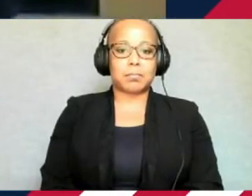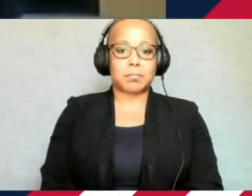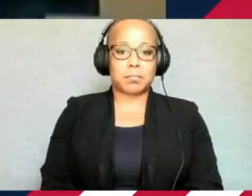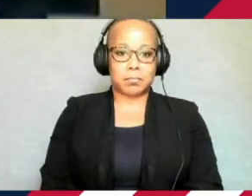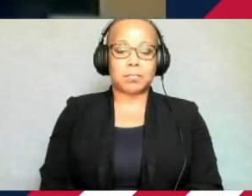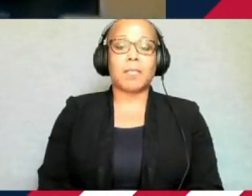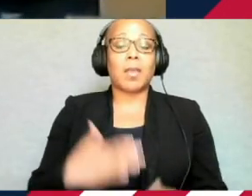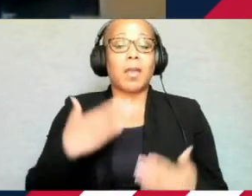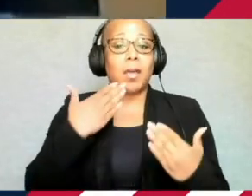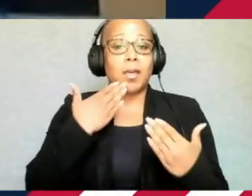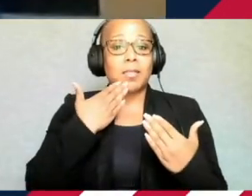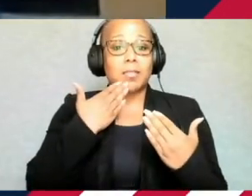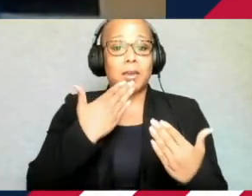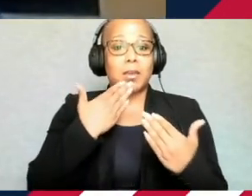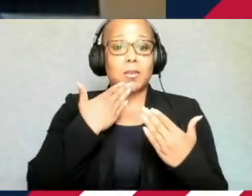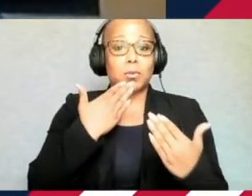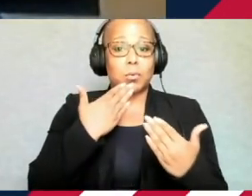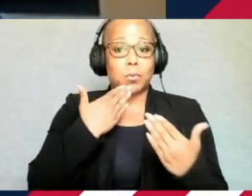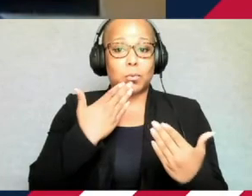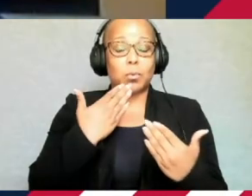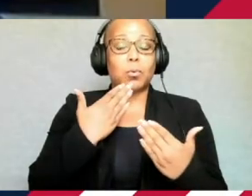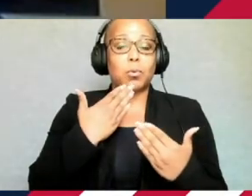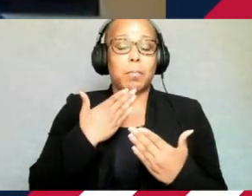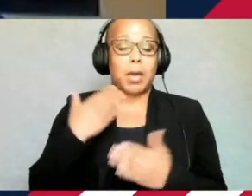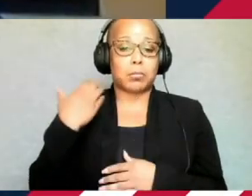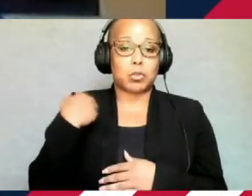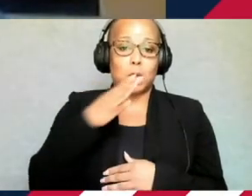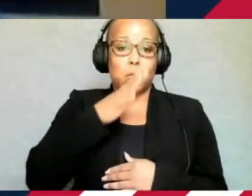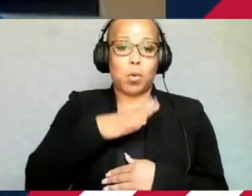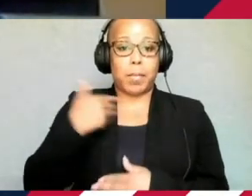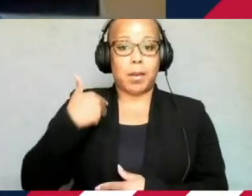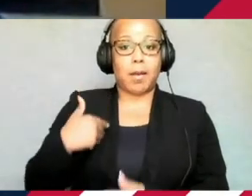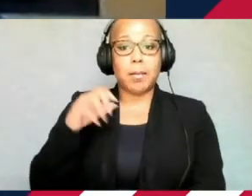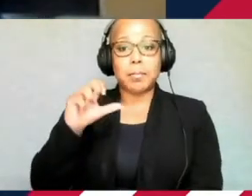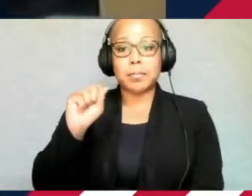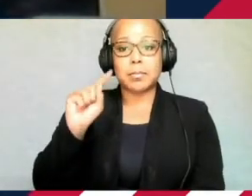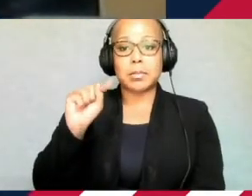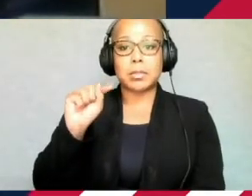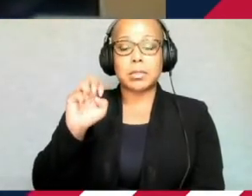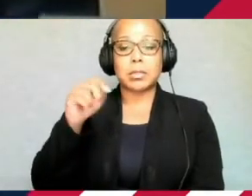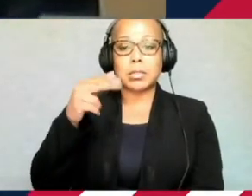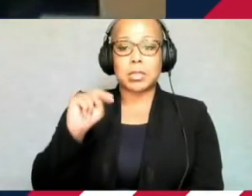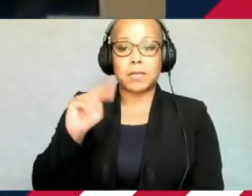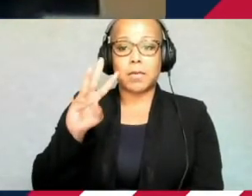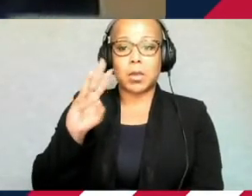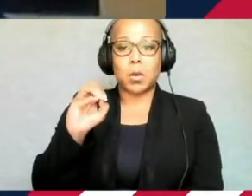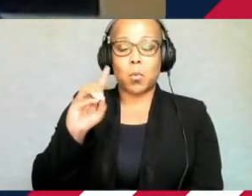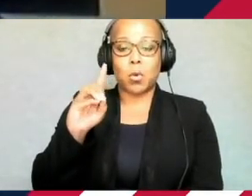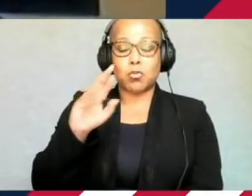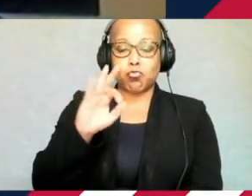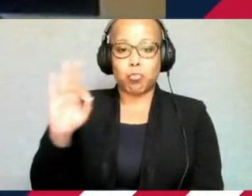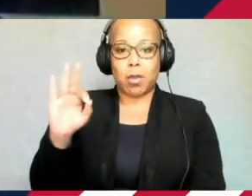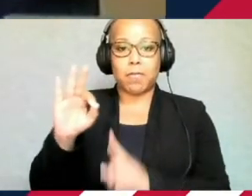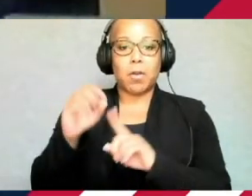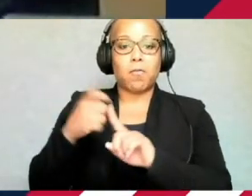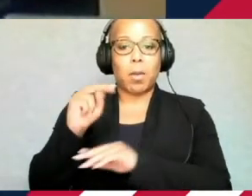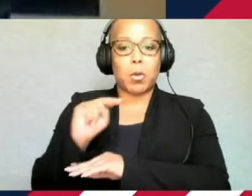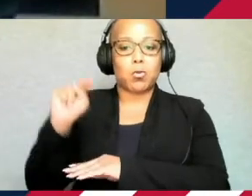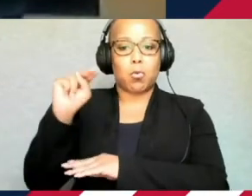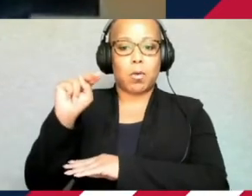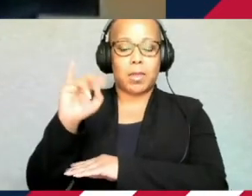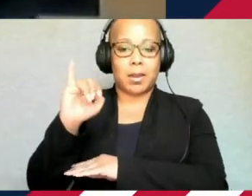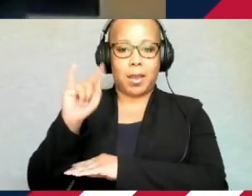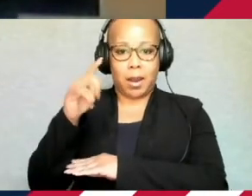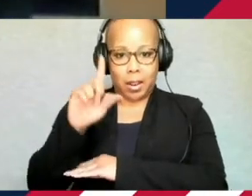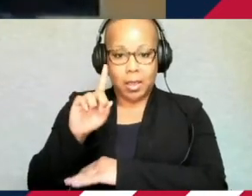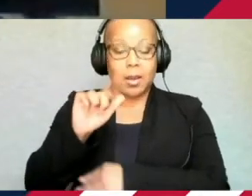Thank you, Madam Chairwoman. I'm Stephen Woodruff from the Northern Mariana Islands. I